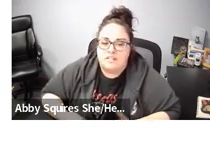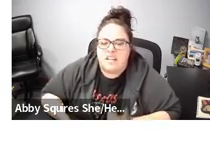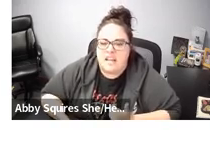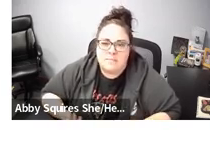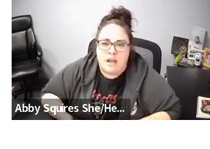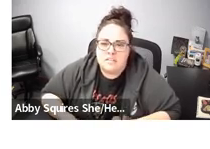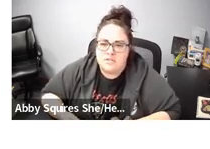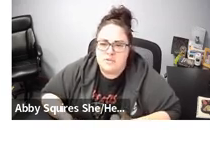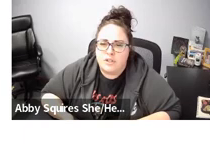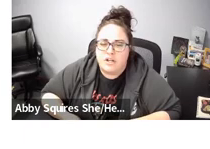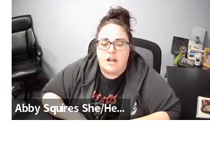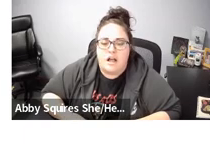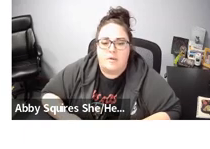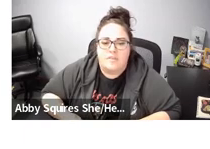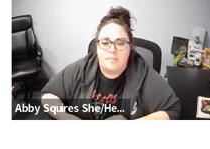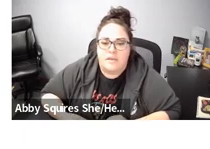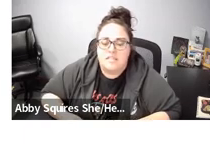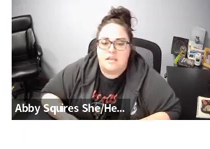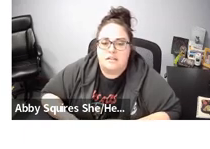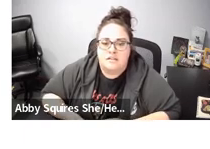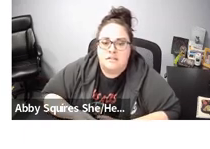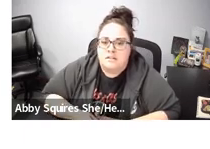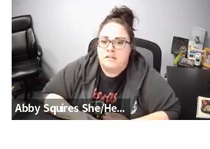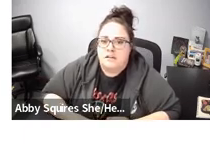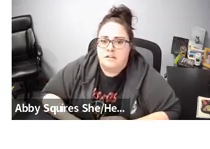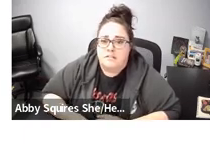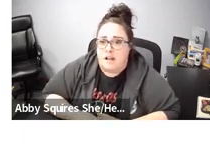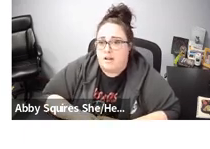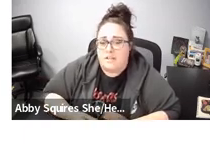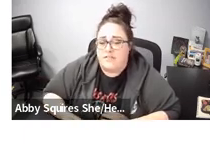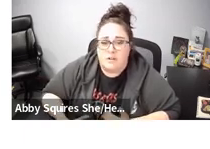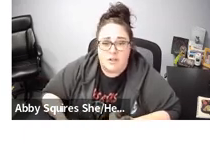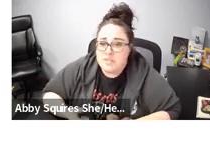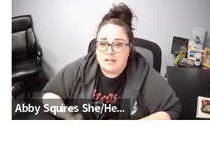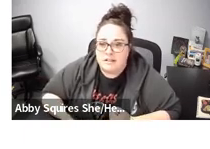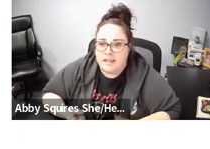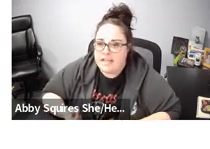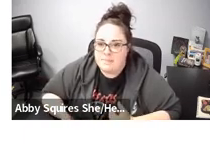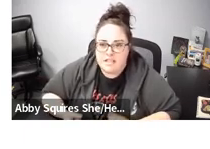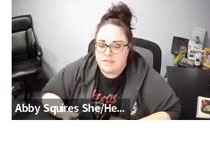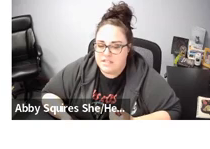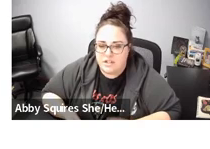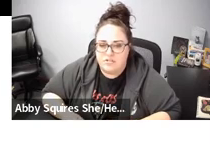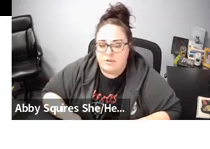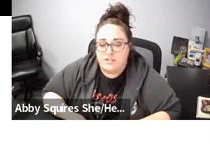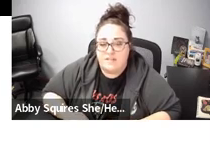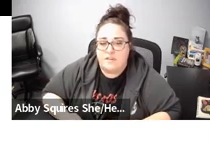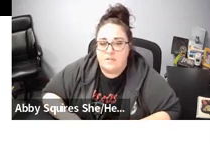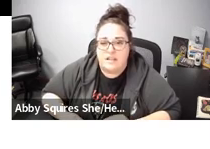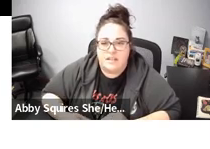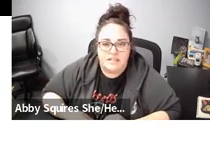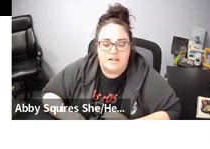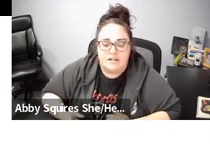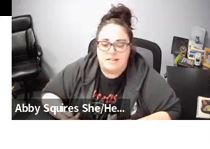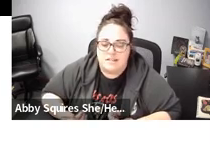kind of looks like an Xbox controller, and that makes it, if you're used to like Xbox, PlayStation controllers, I find